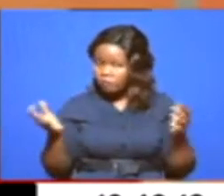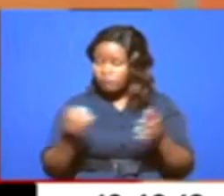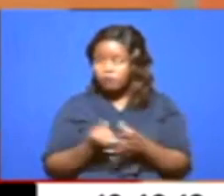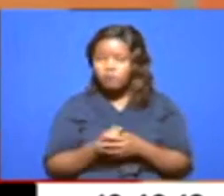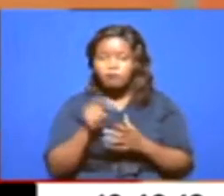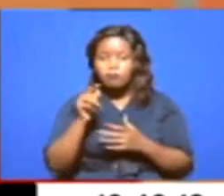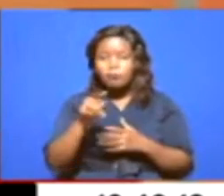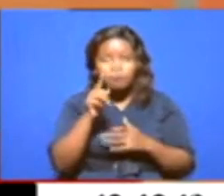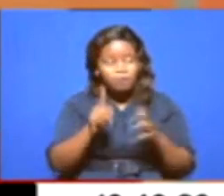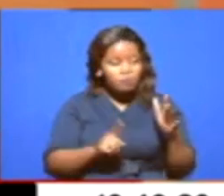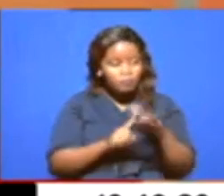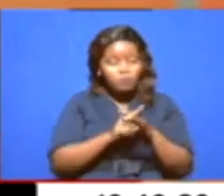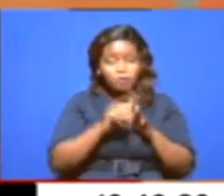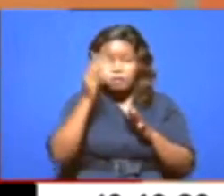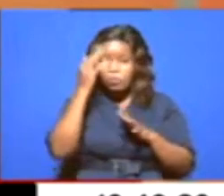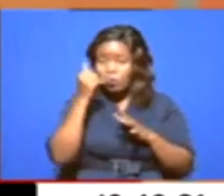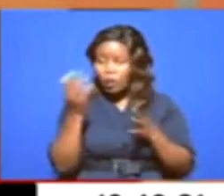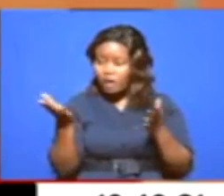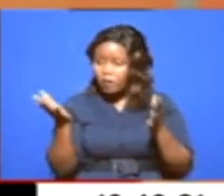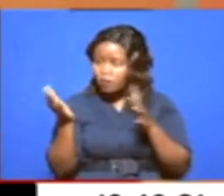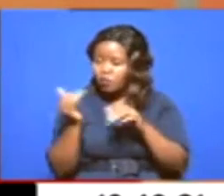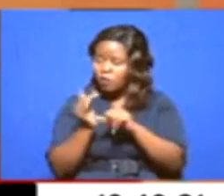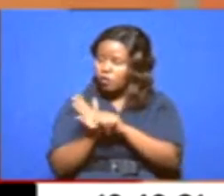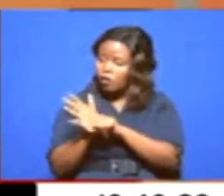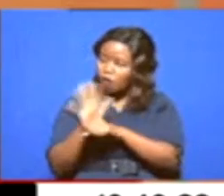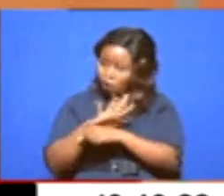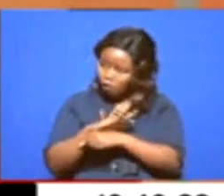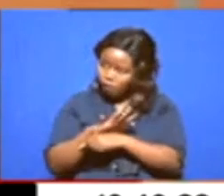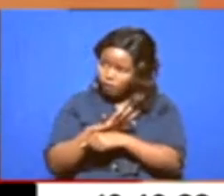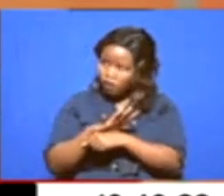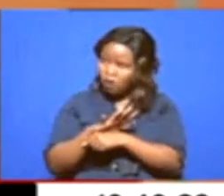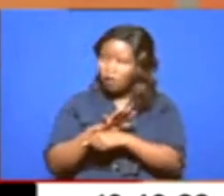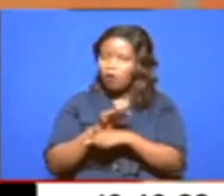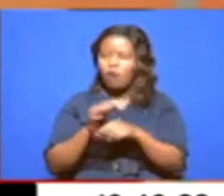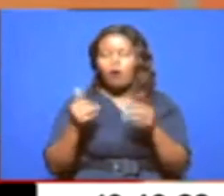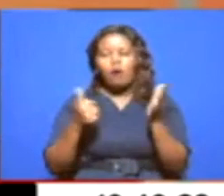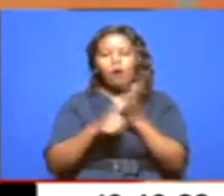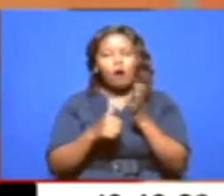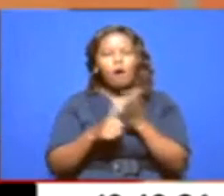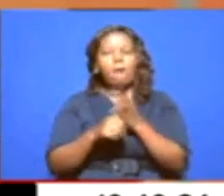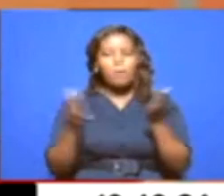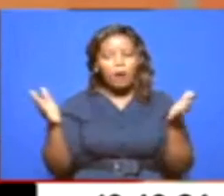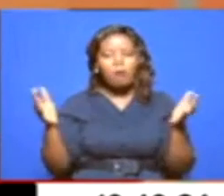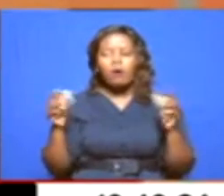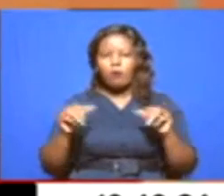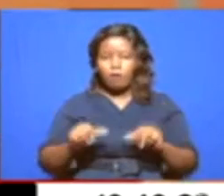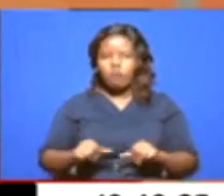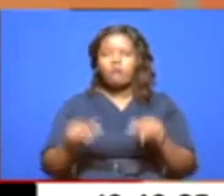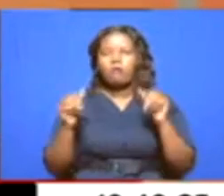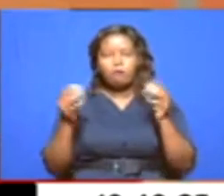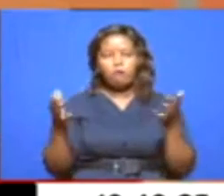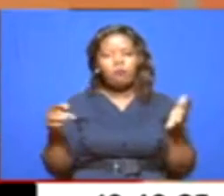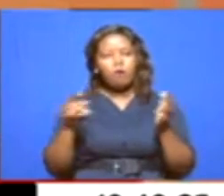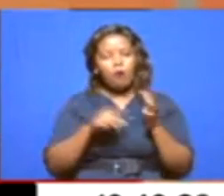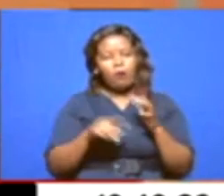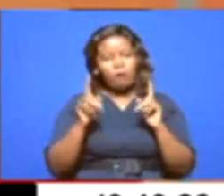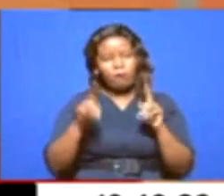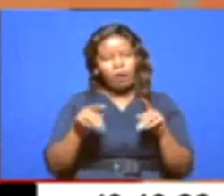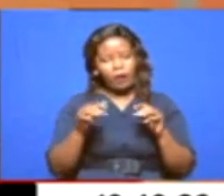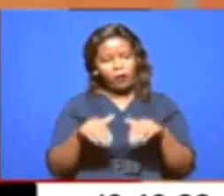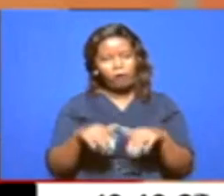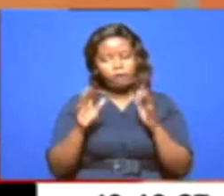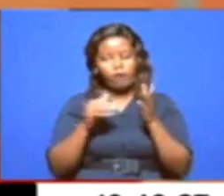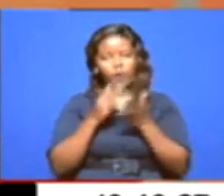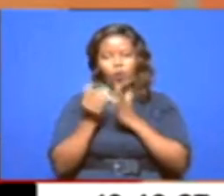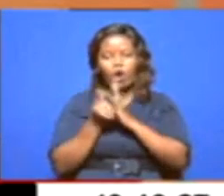of COVID-19. We still have problems with COVID-19. We are going to stick to the measures that is given by the government. That's